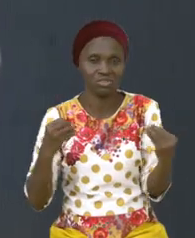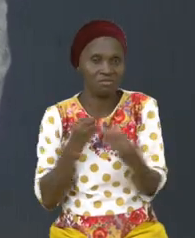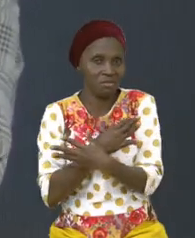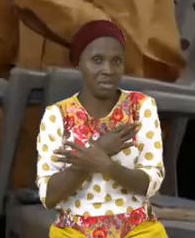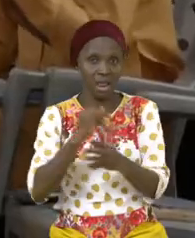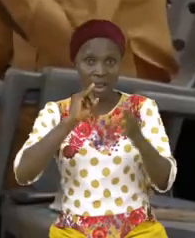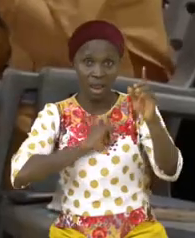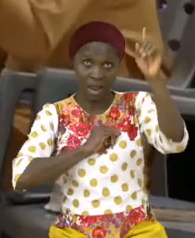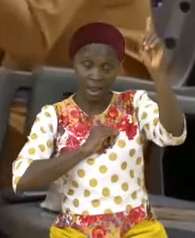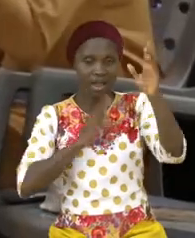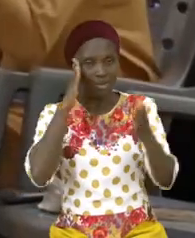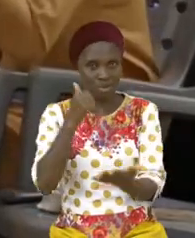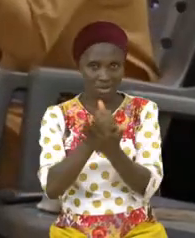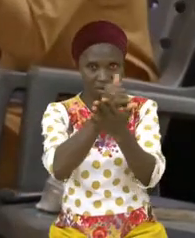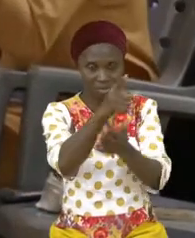will help you.